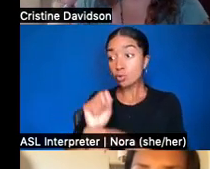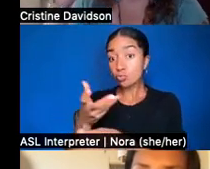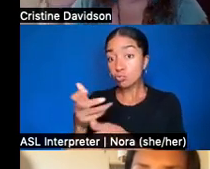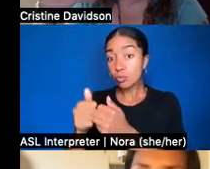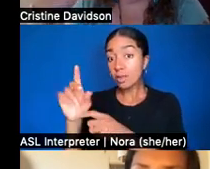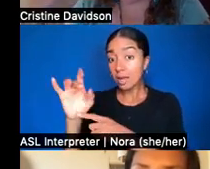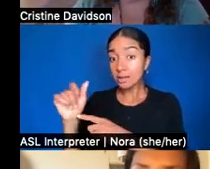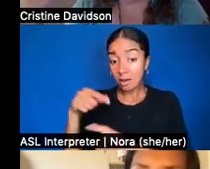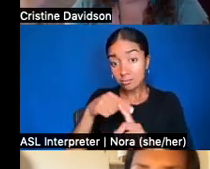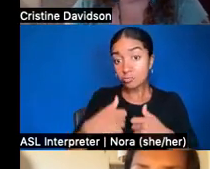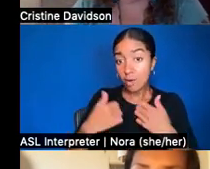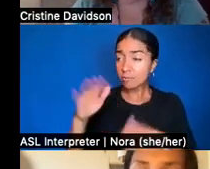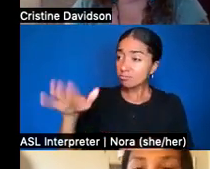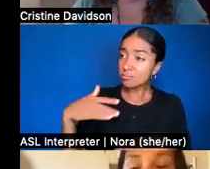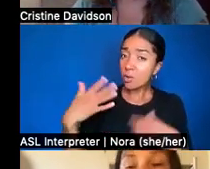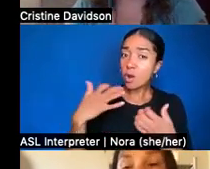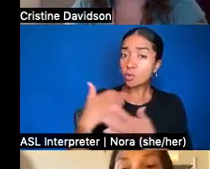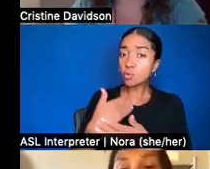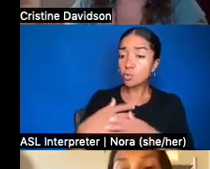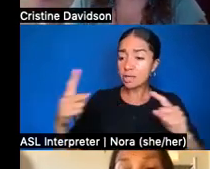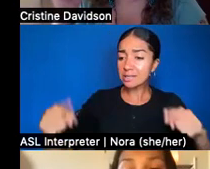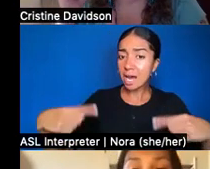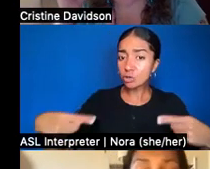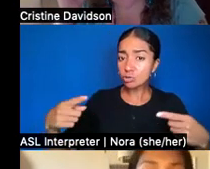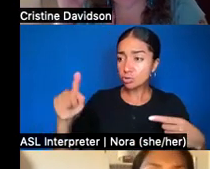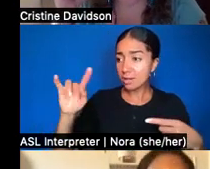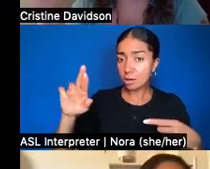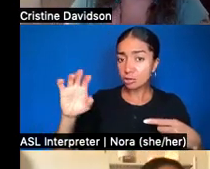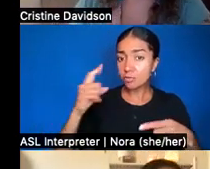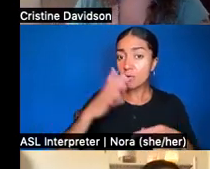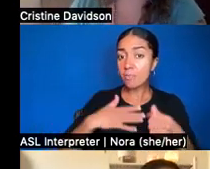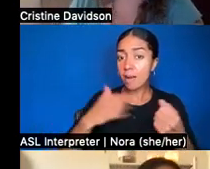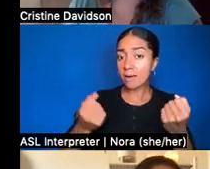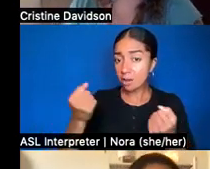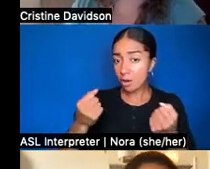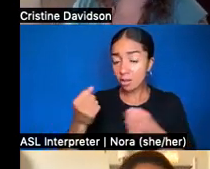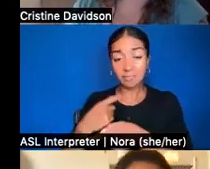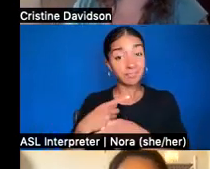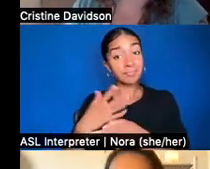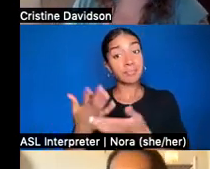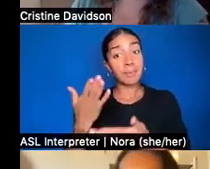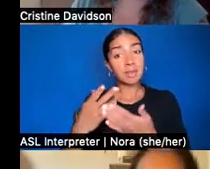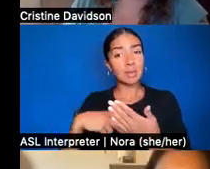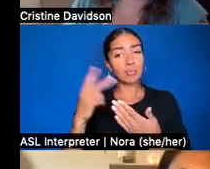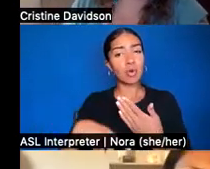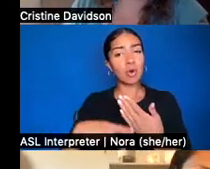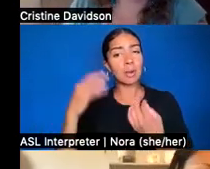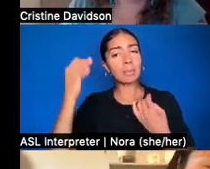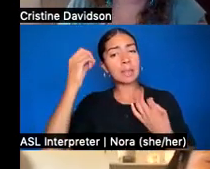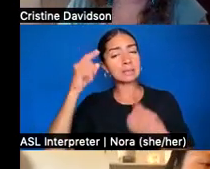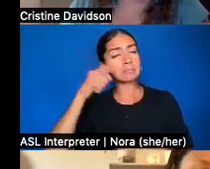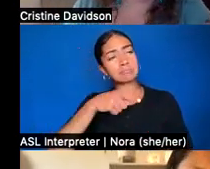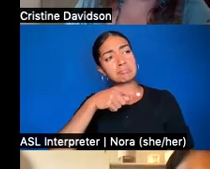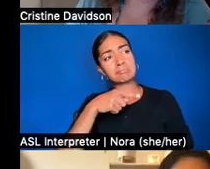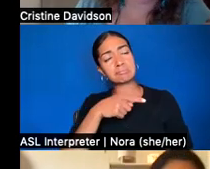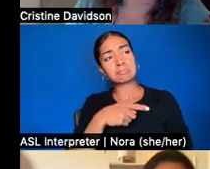if a program may think, well, gee, this person experienced sexual assault, how does wanting new tires